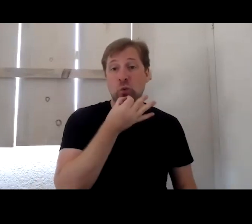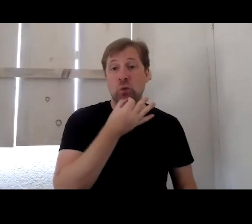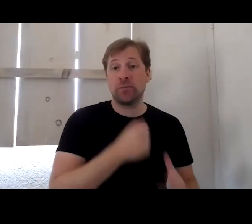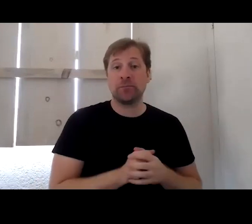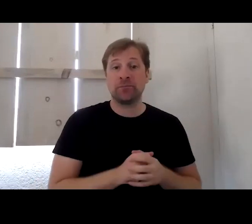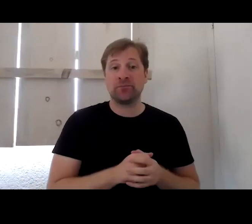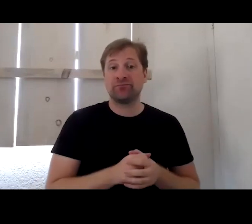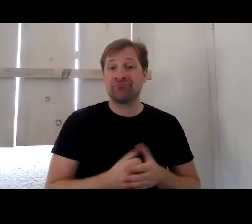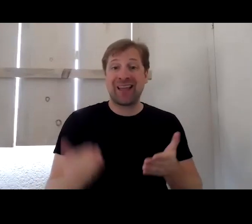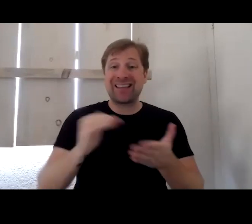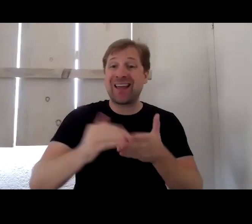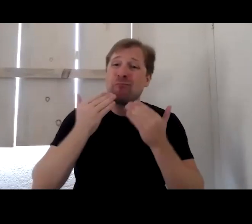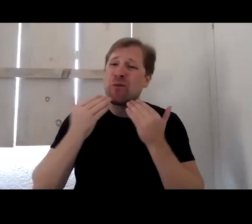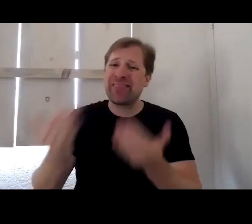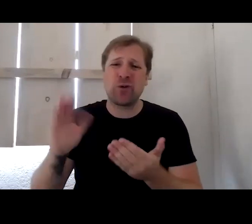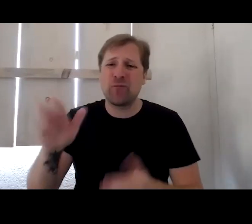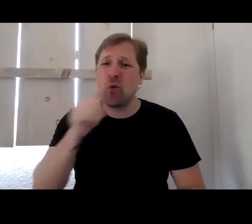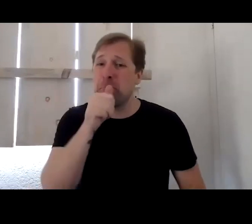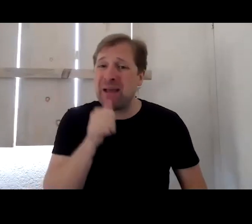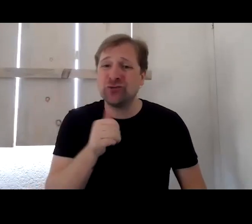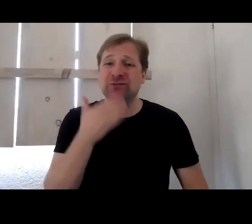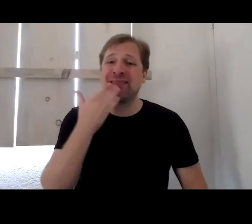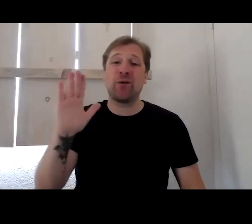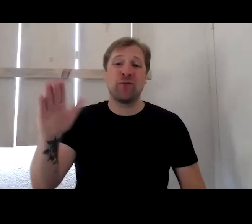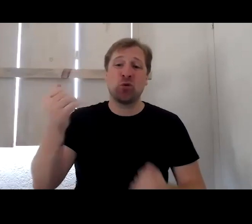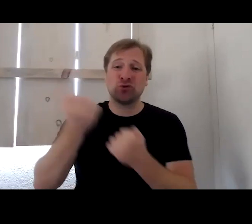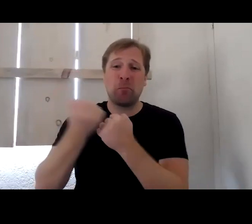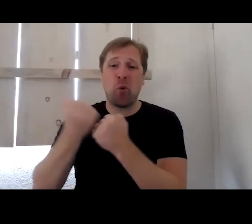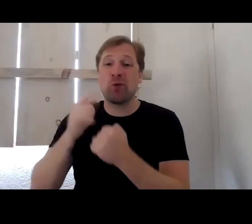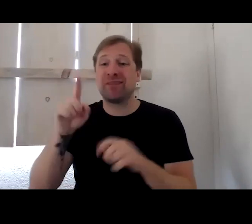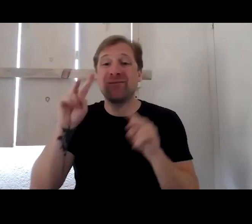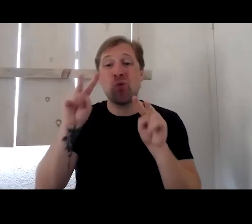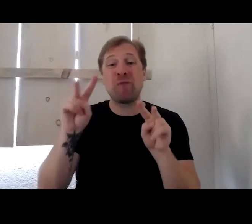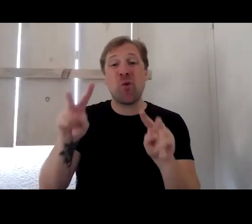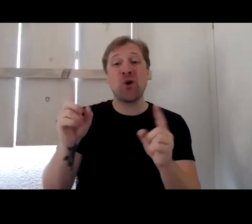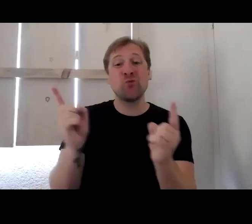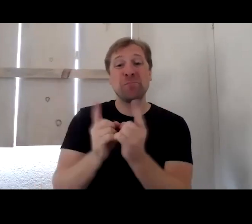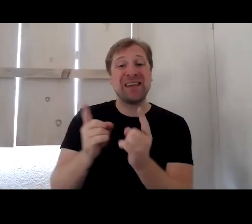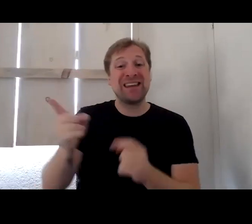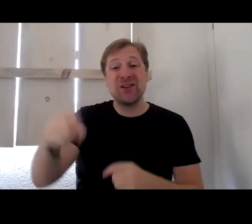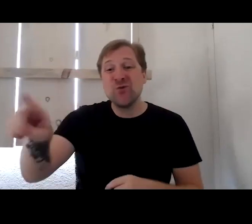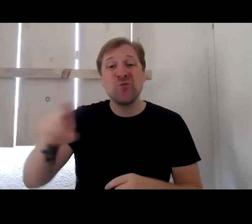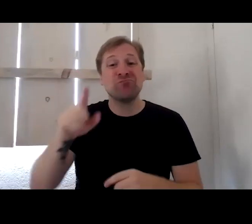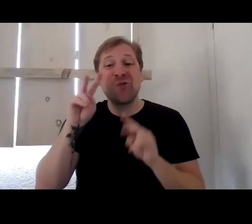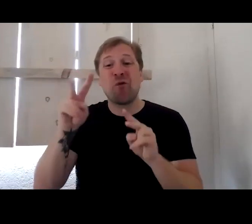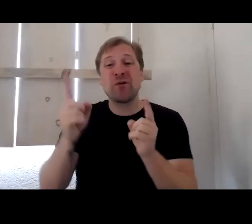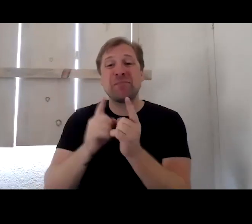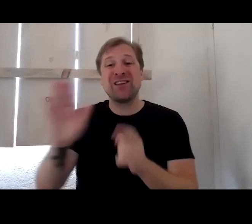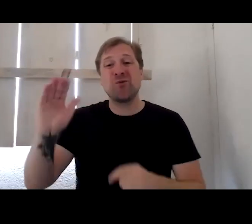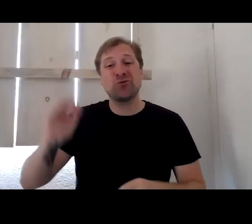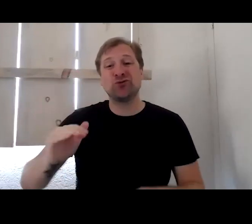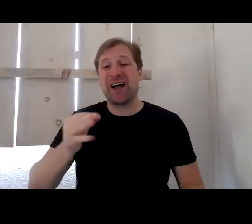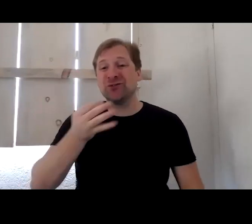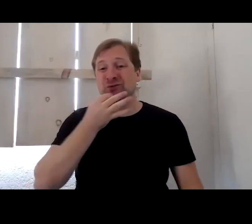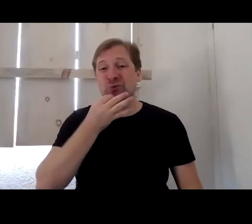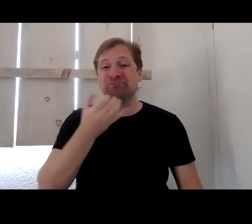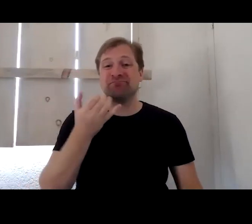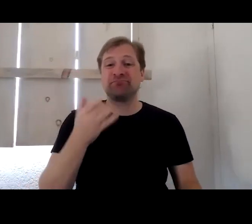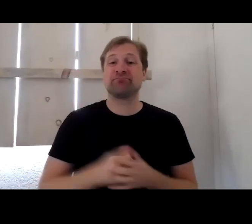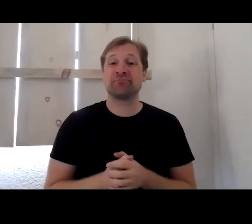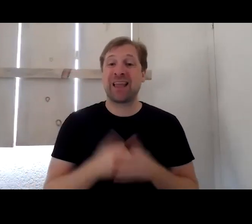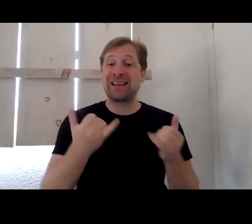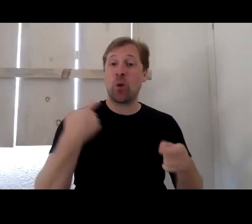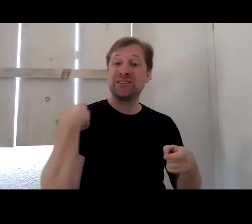Once again, we thank you for all your patience and support, and we look forward to meeting you and your child soon. Para nuestra audiencia que